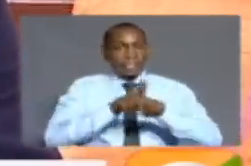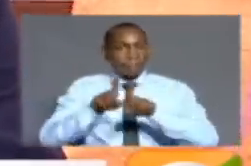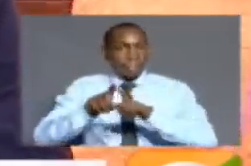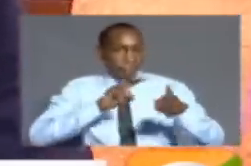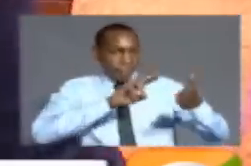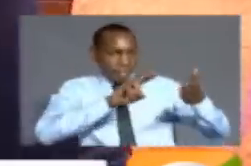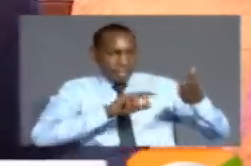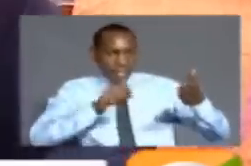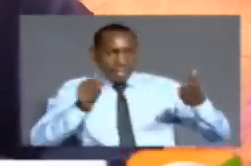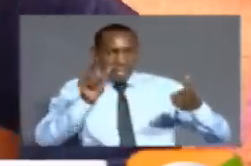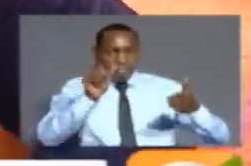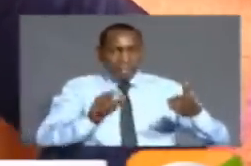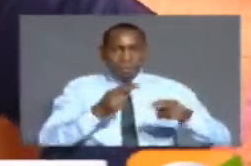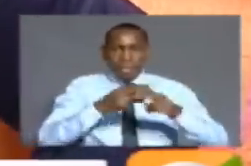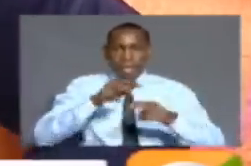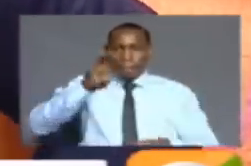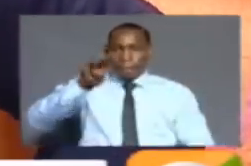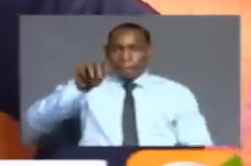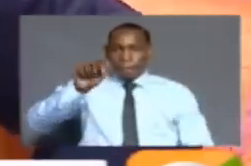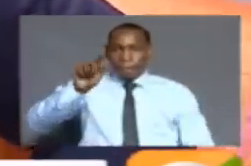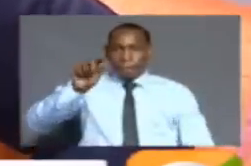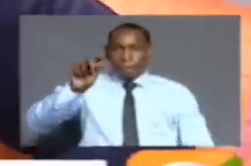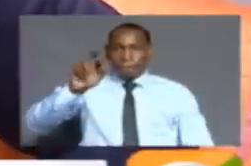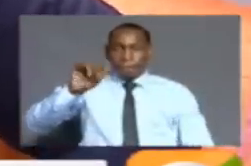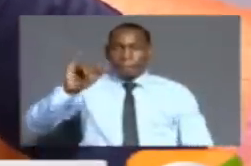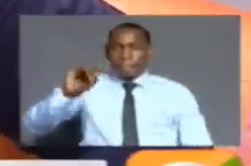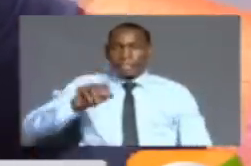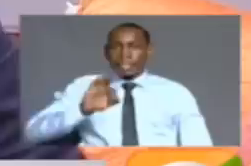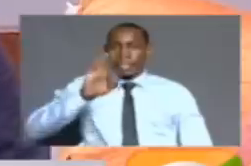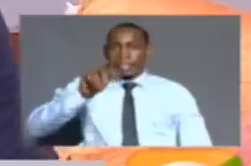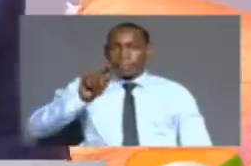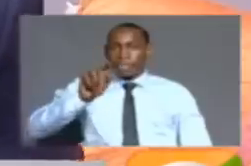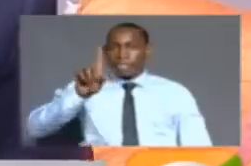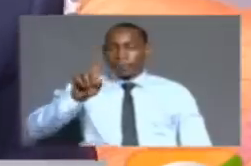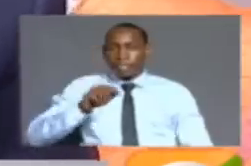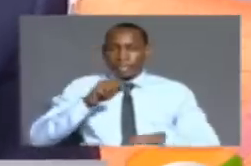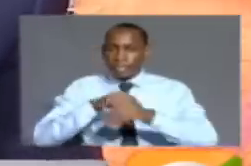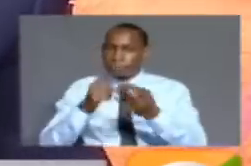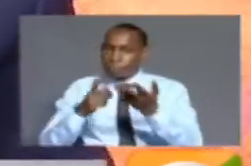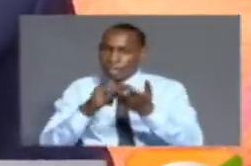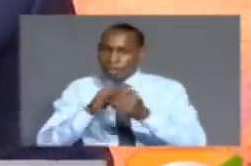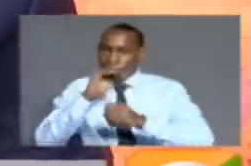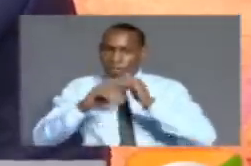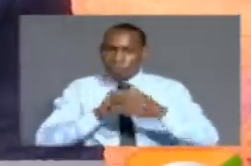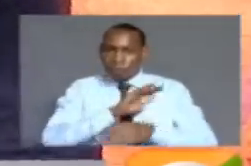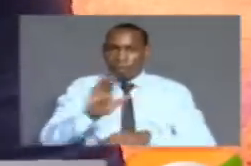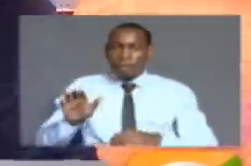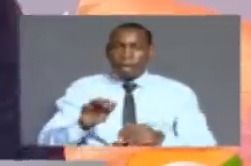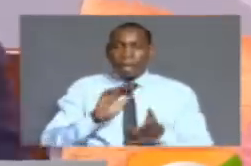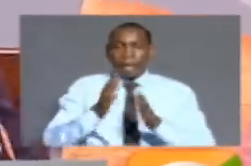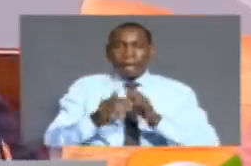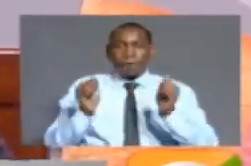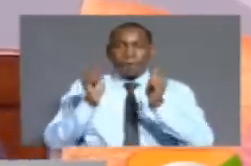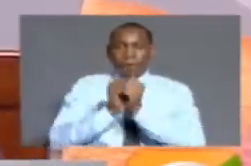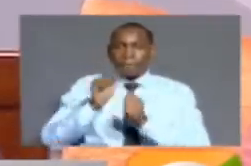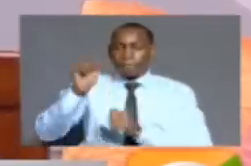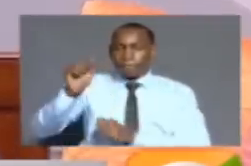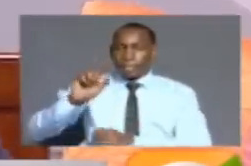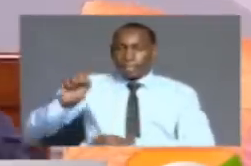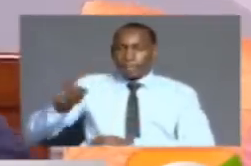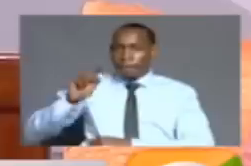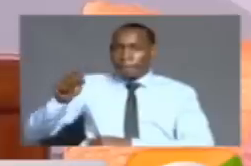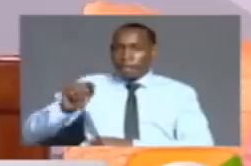there's also another guy called Martin Mutendo, 3.1 in impress. When you calculate all these, there's about 15 million shillings outstanding